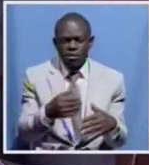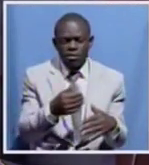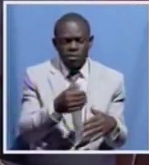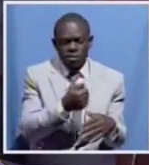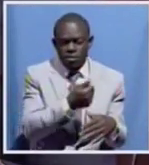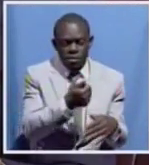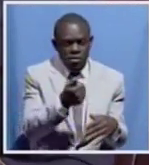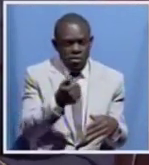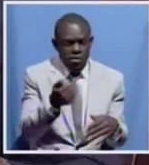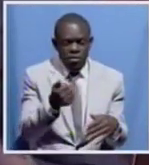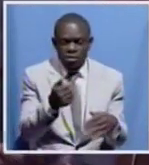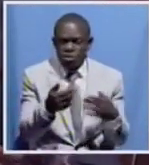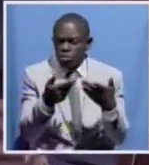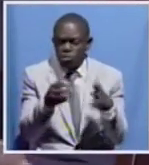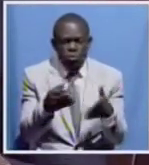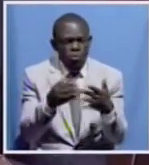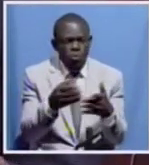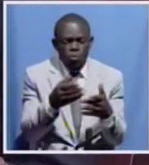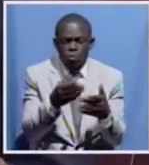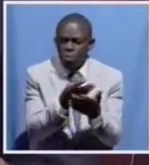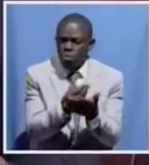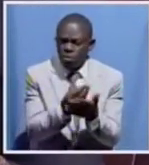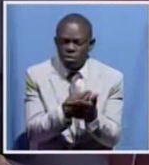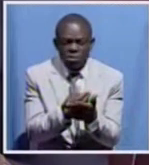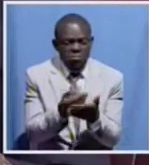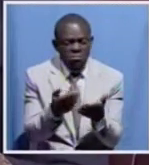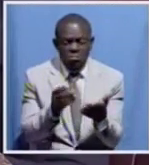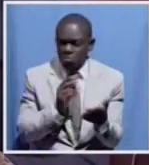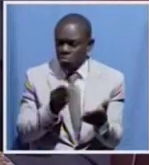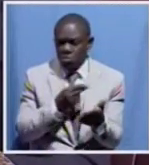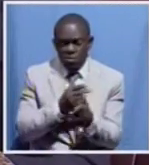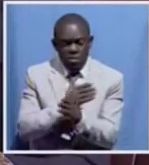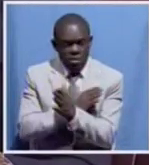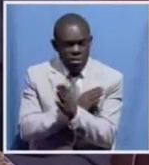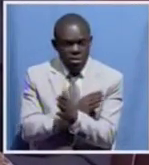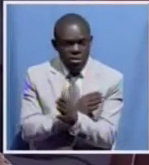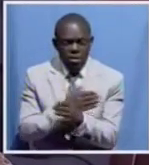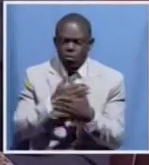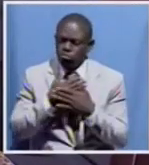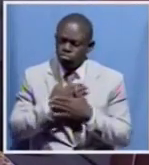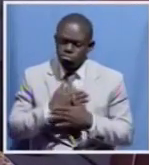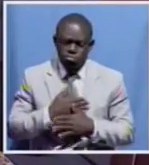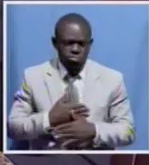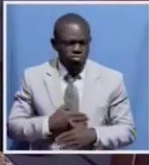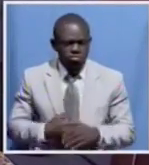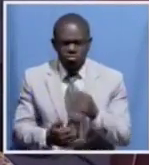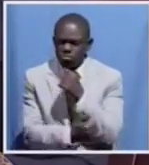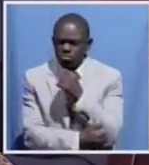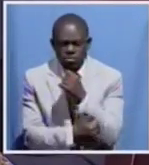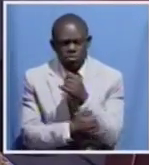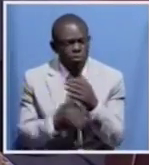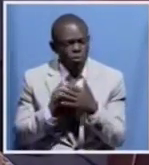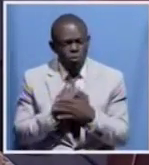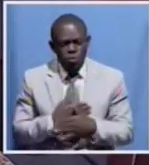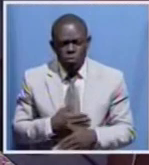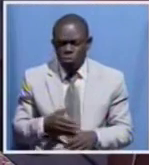huge amounts, because we have been known as a beacon of peace. We have been known as the last bastion of